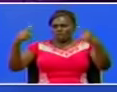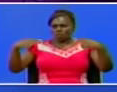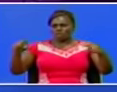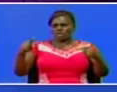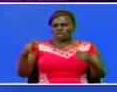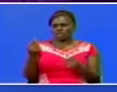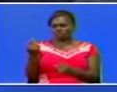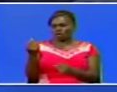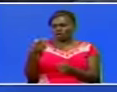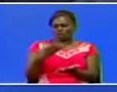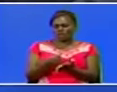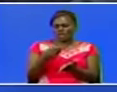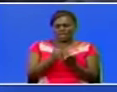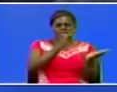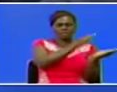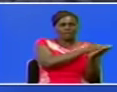Bank.